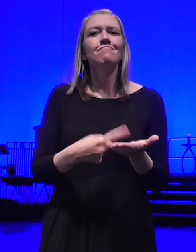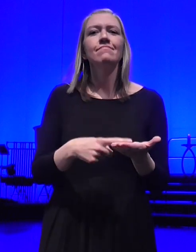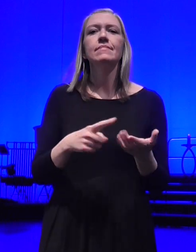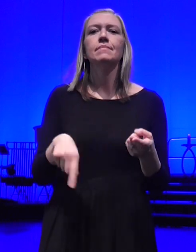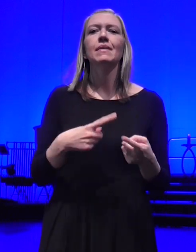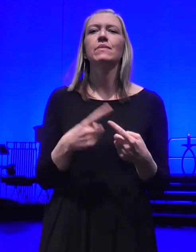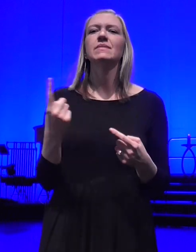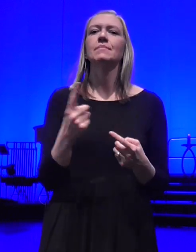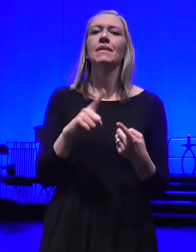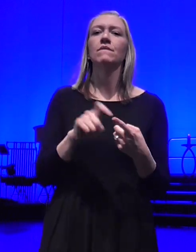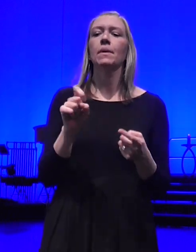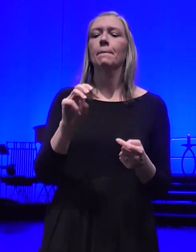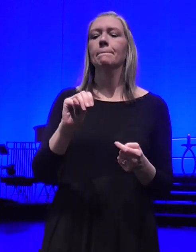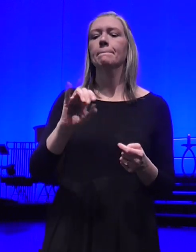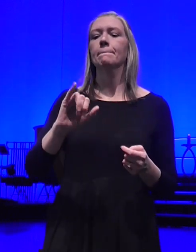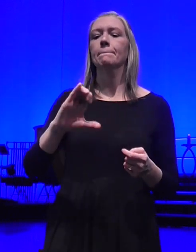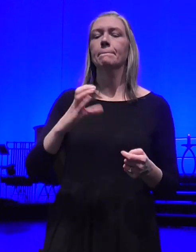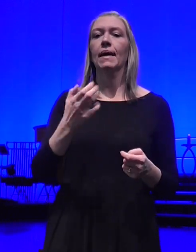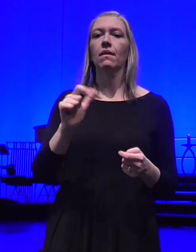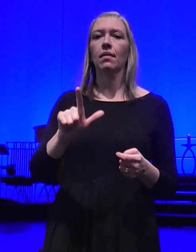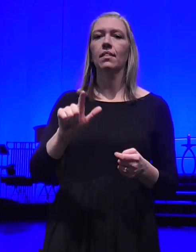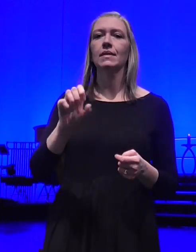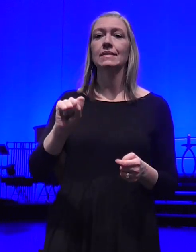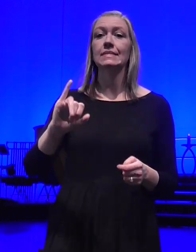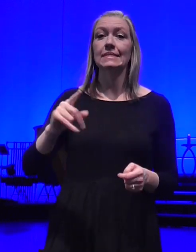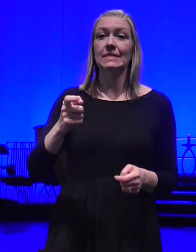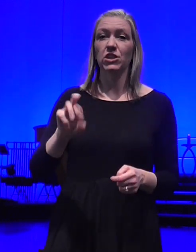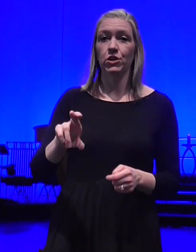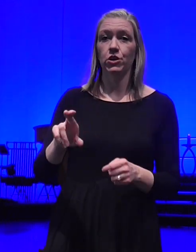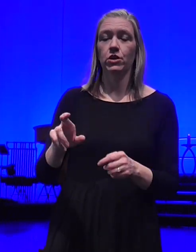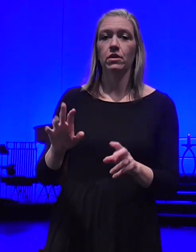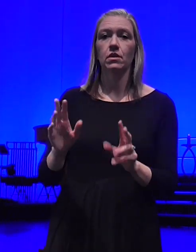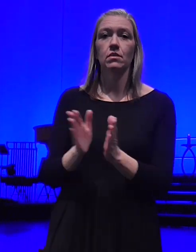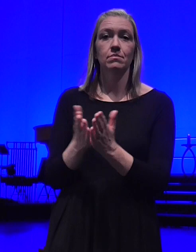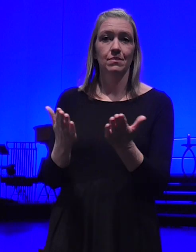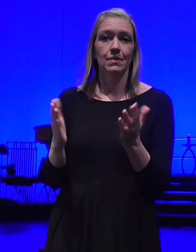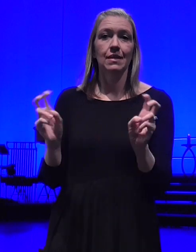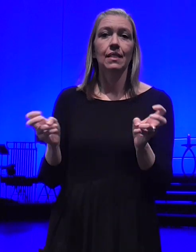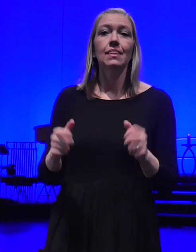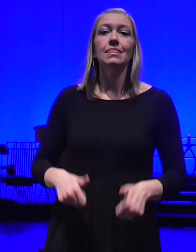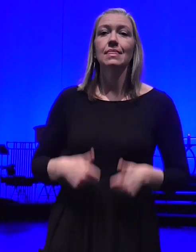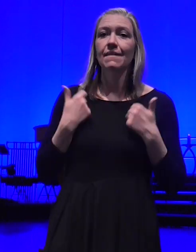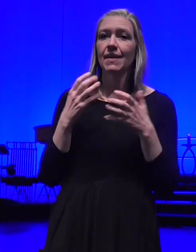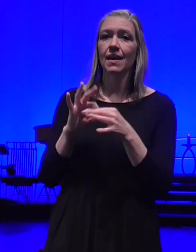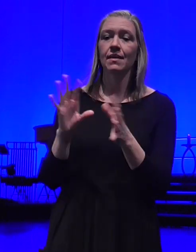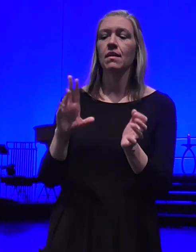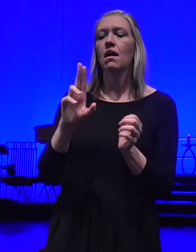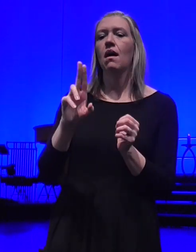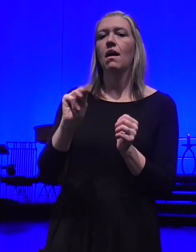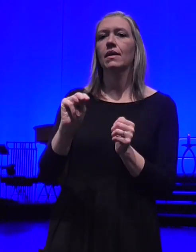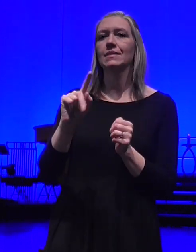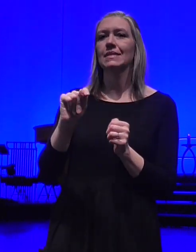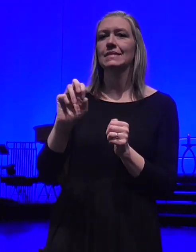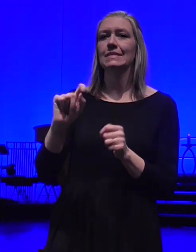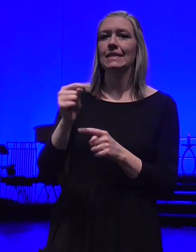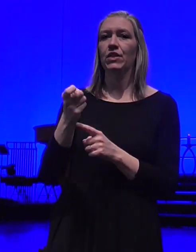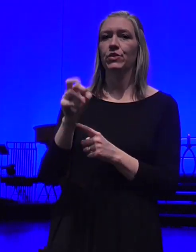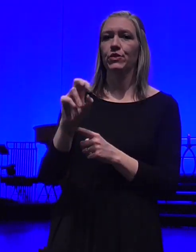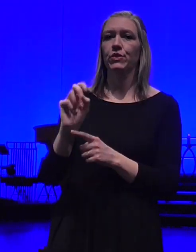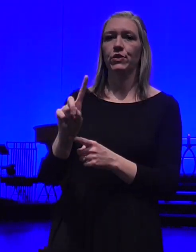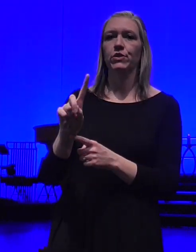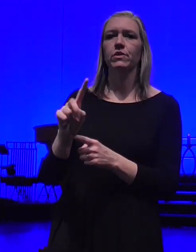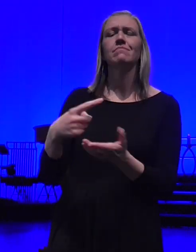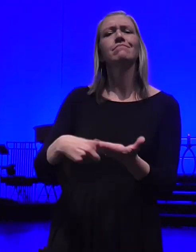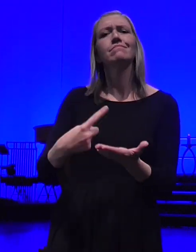Michael Singer, Living Untethered. And he talks about, we kind of function in a